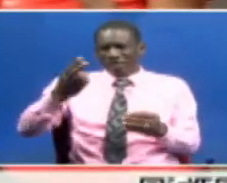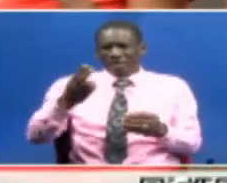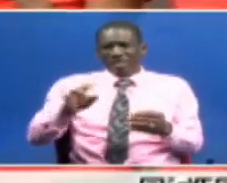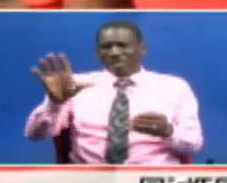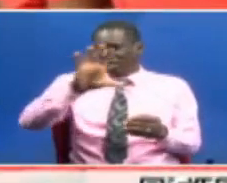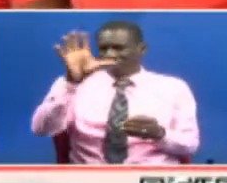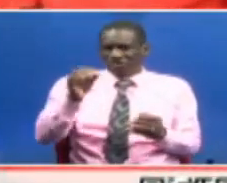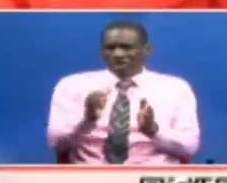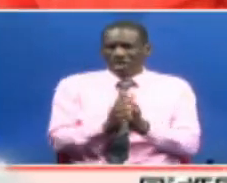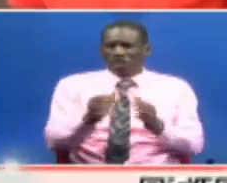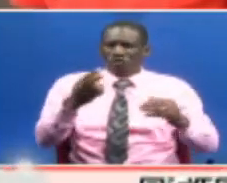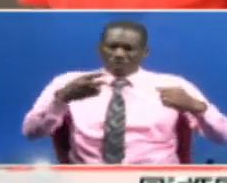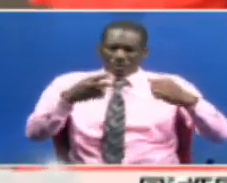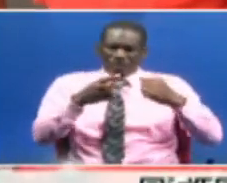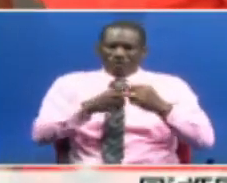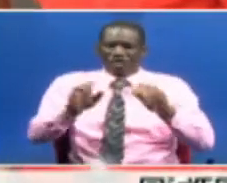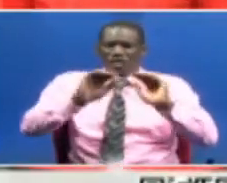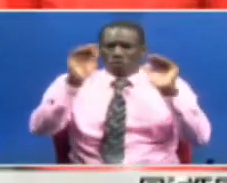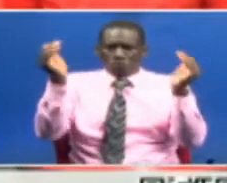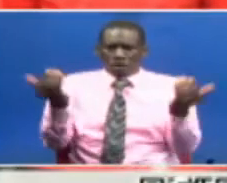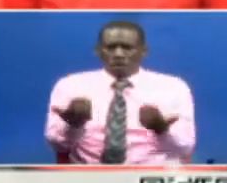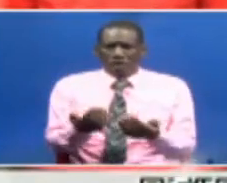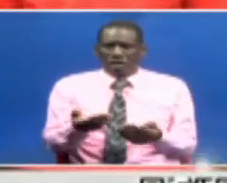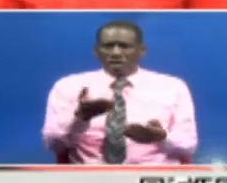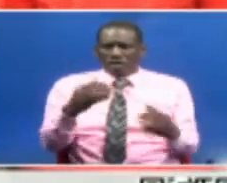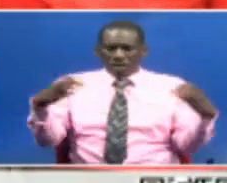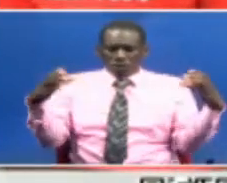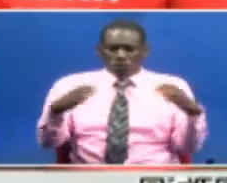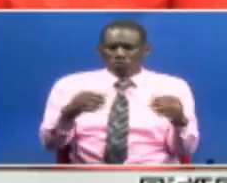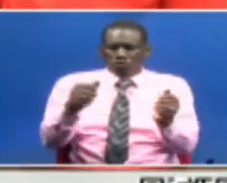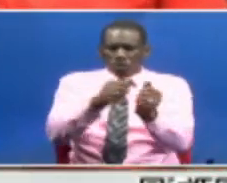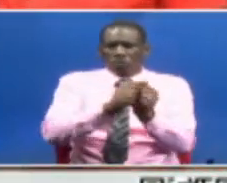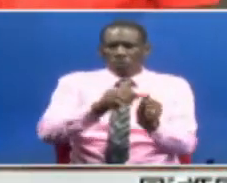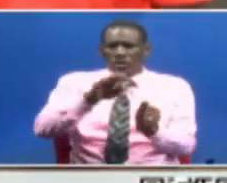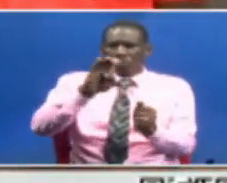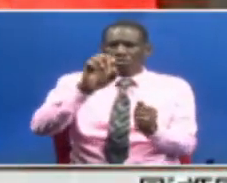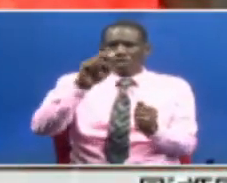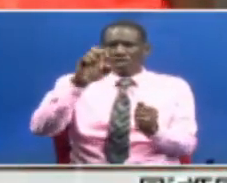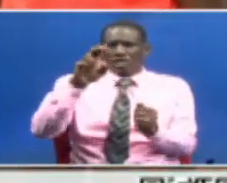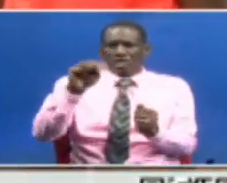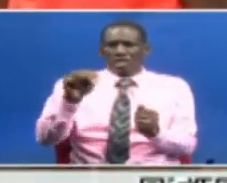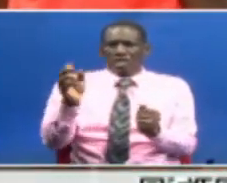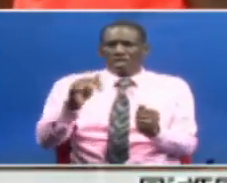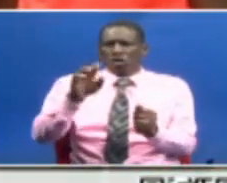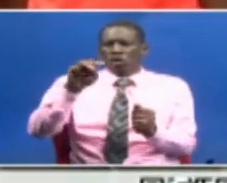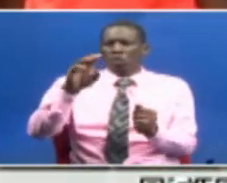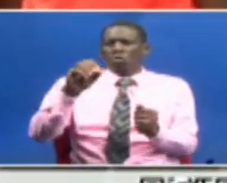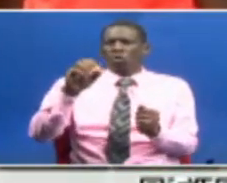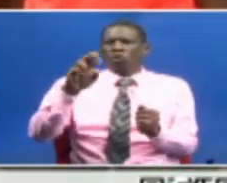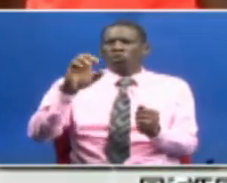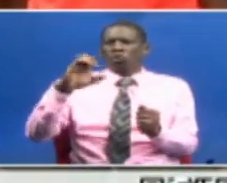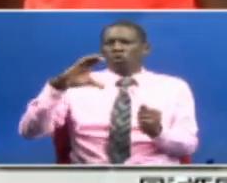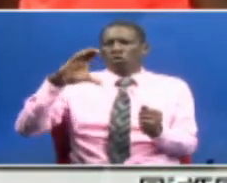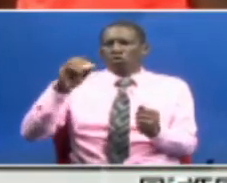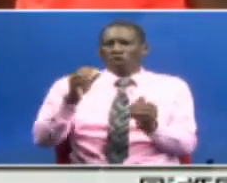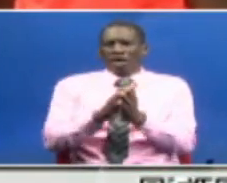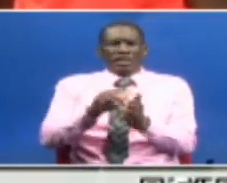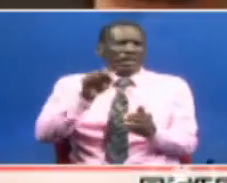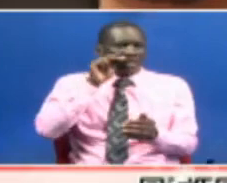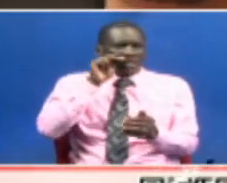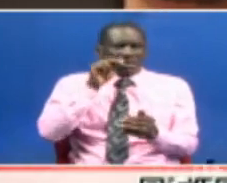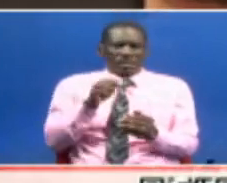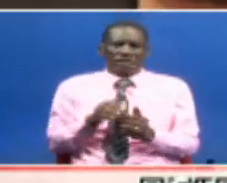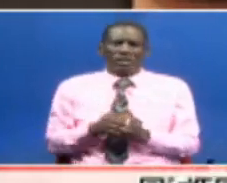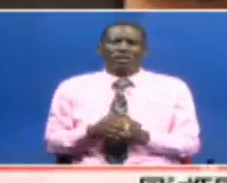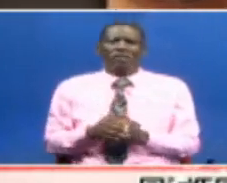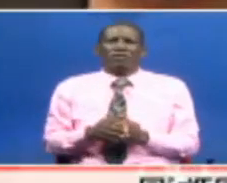and 27th worldwide. They have been grouped with Benin, Madagascar, Morocco and Nigeria. Ariel Otega will be the skipper for the men's